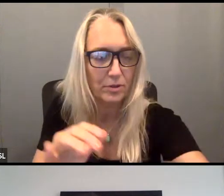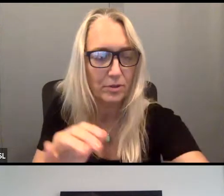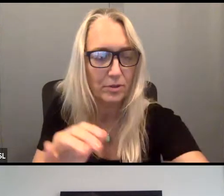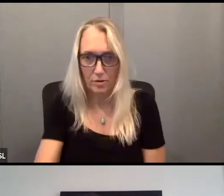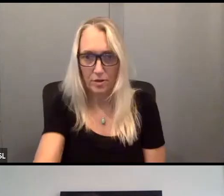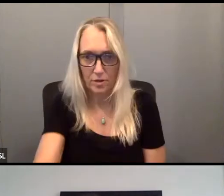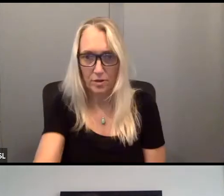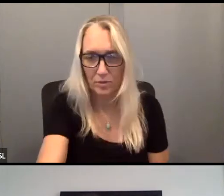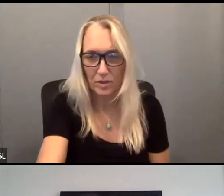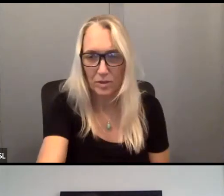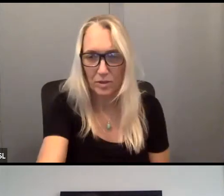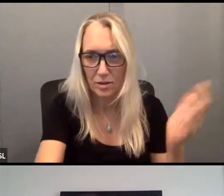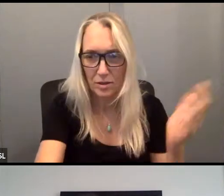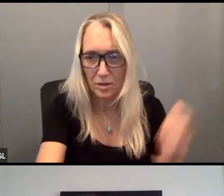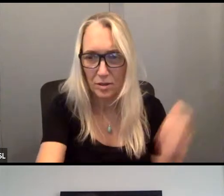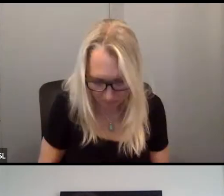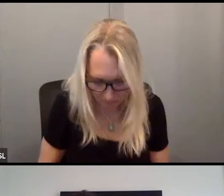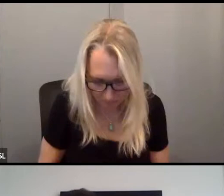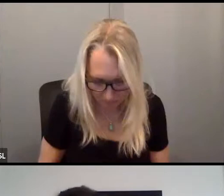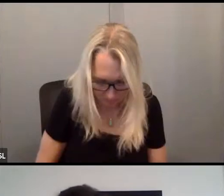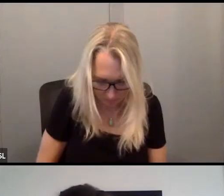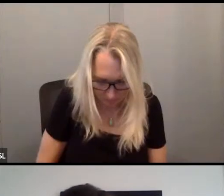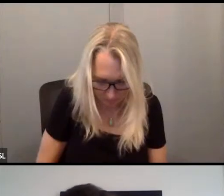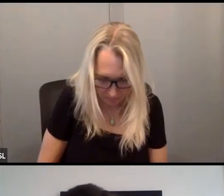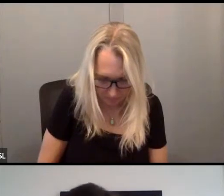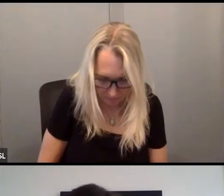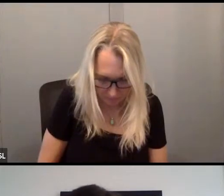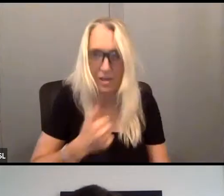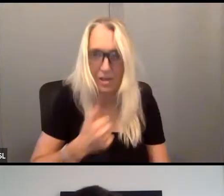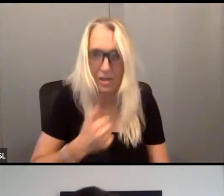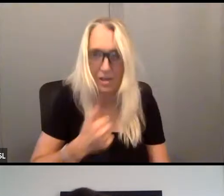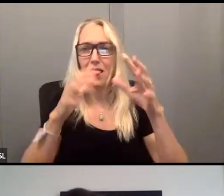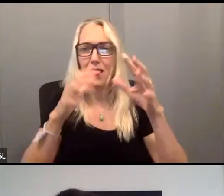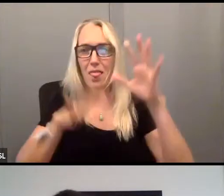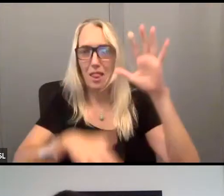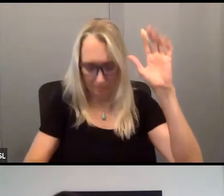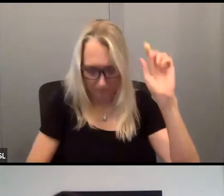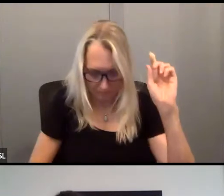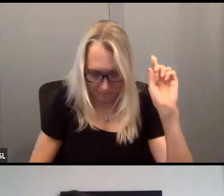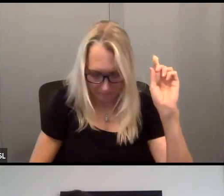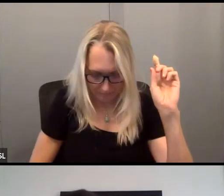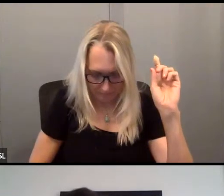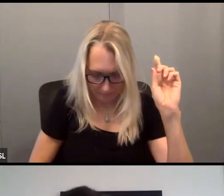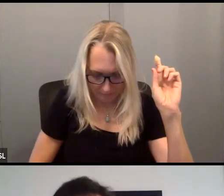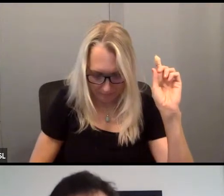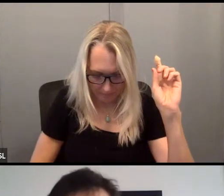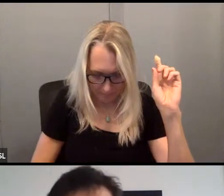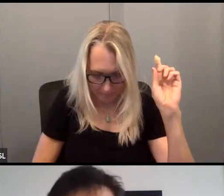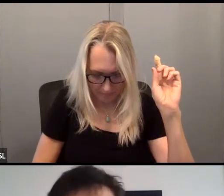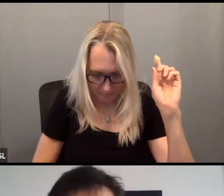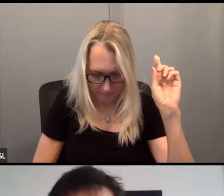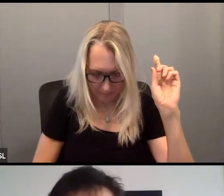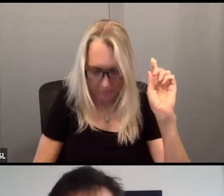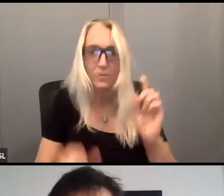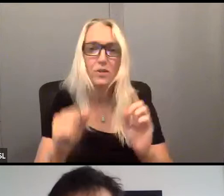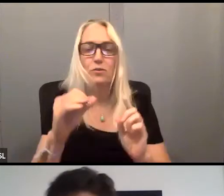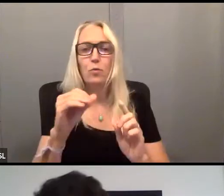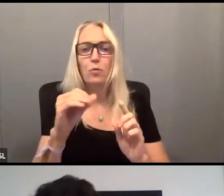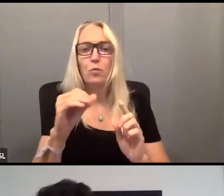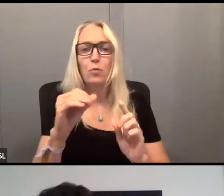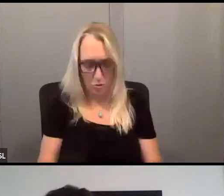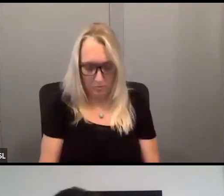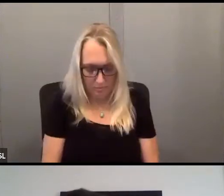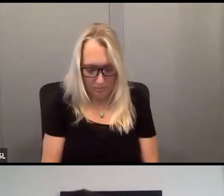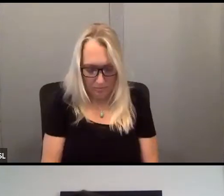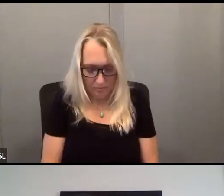So while we know the overall population of the state according to the census, we don't yet know the particulars of percentage growth across